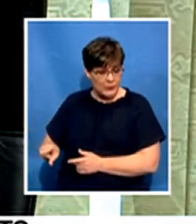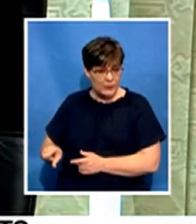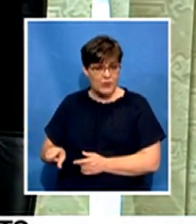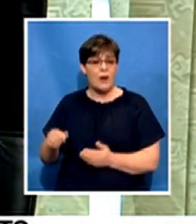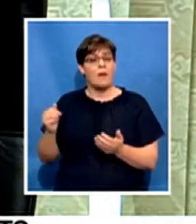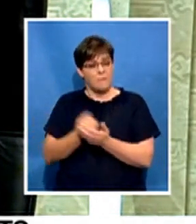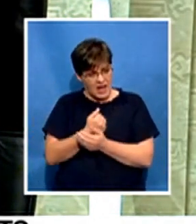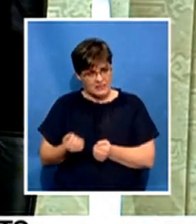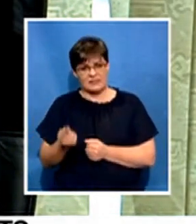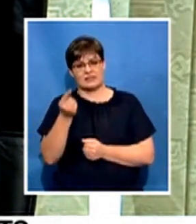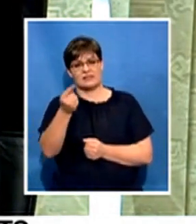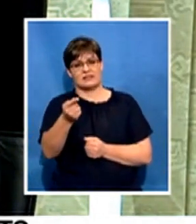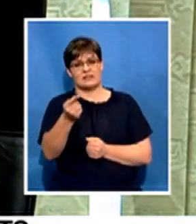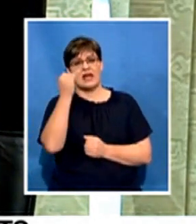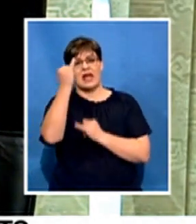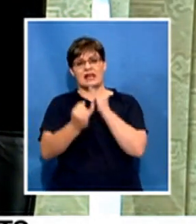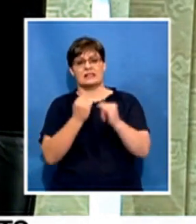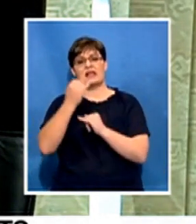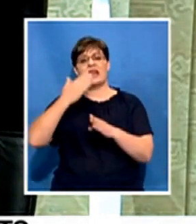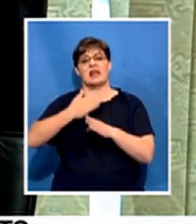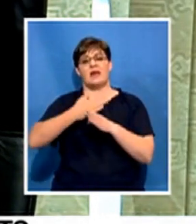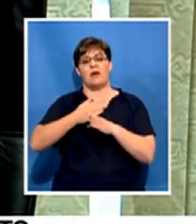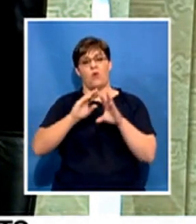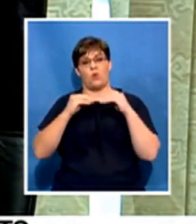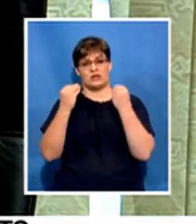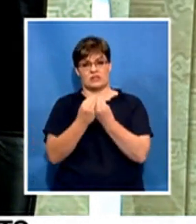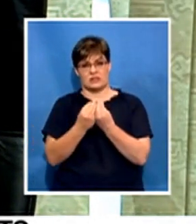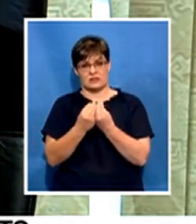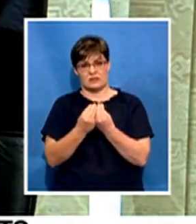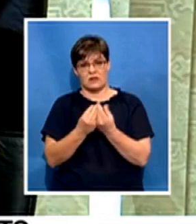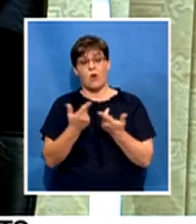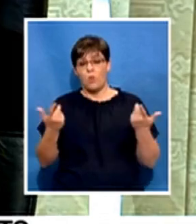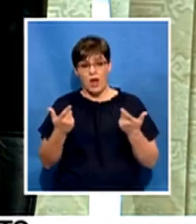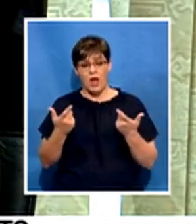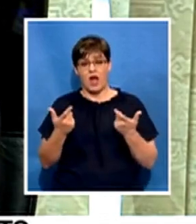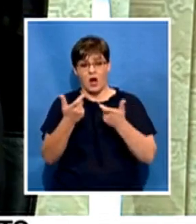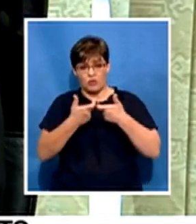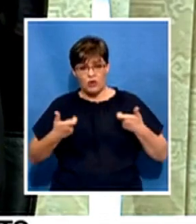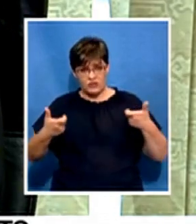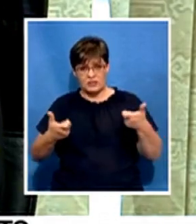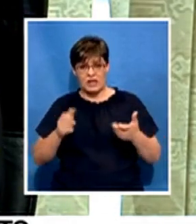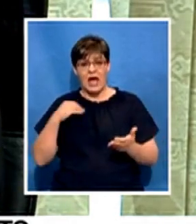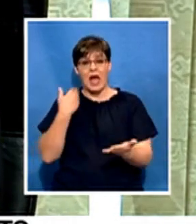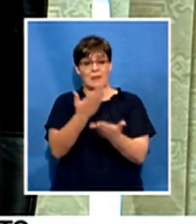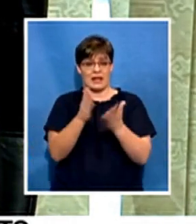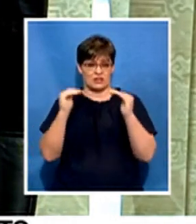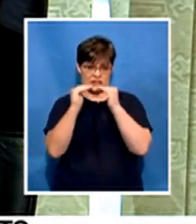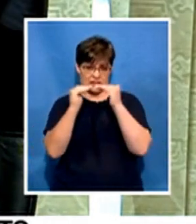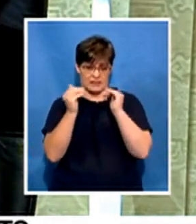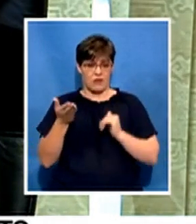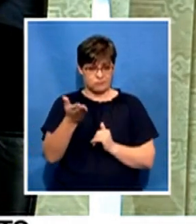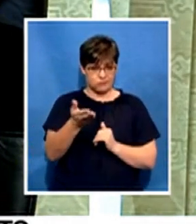Labour Organization in the conference under the Committee of Application of Standards. So we'll do the same with the government of South